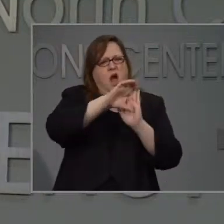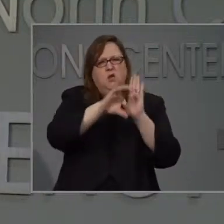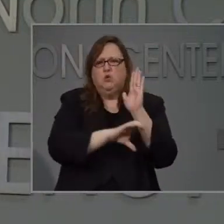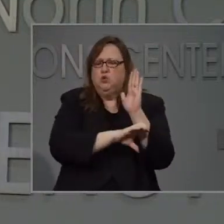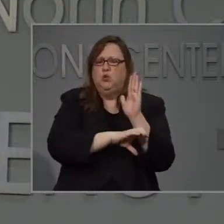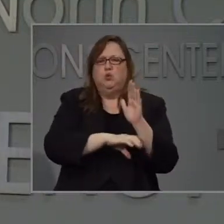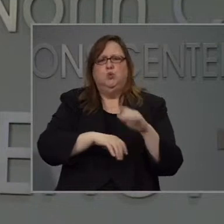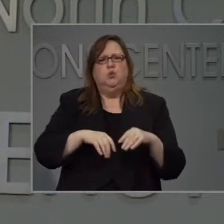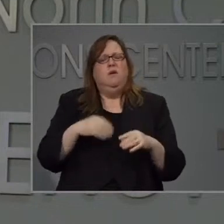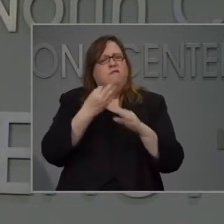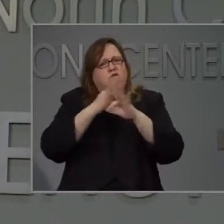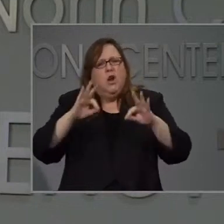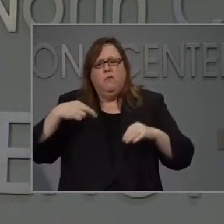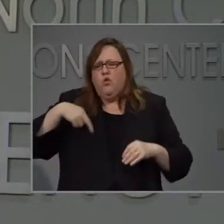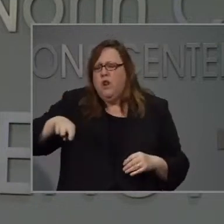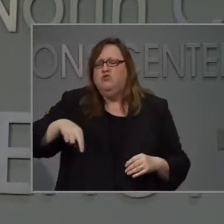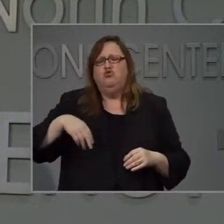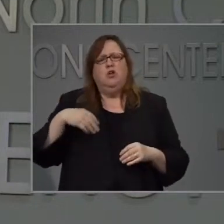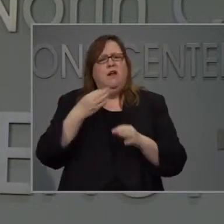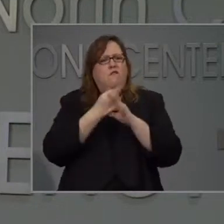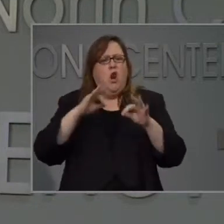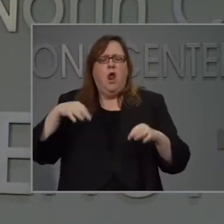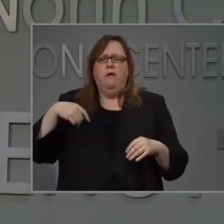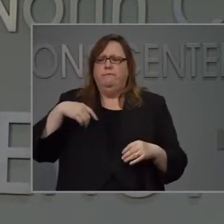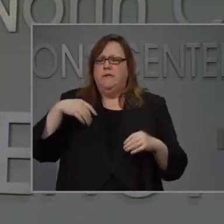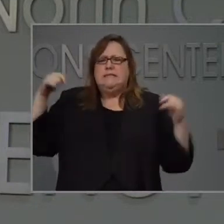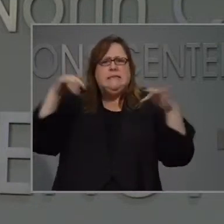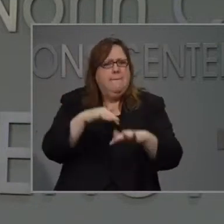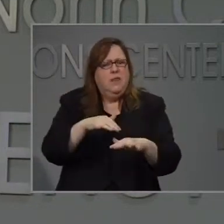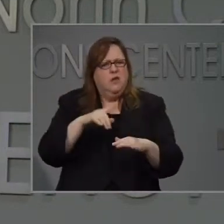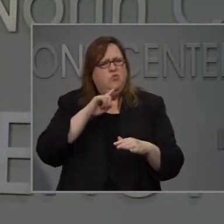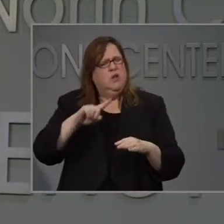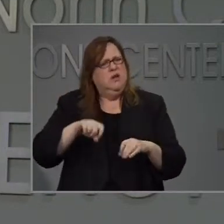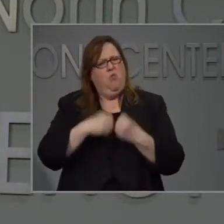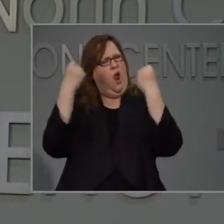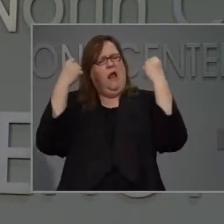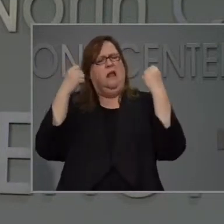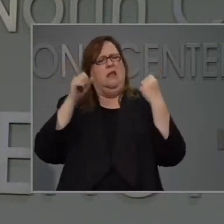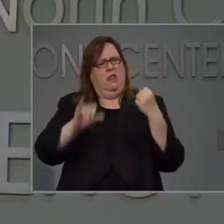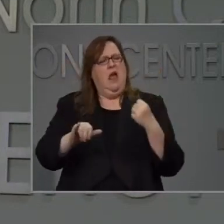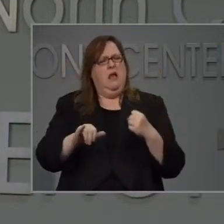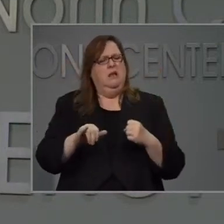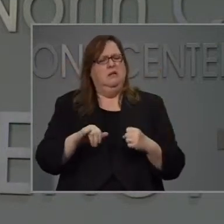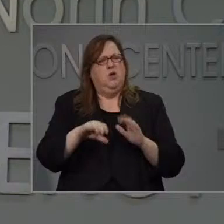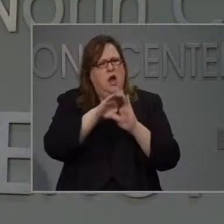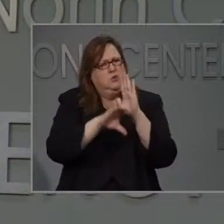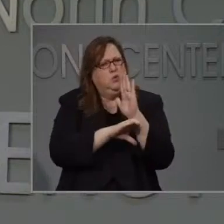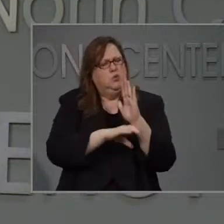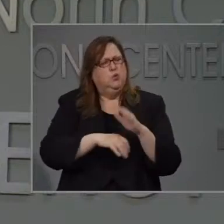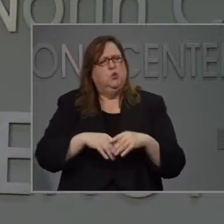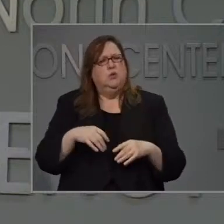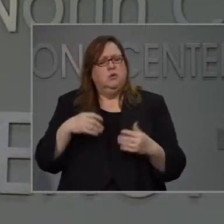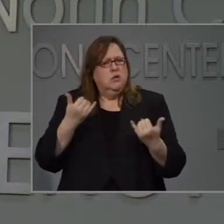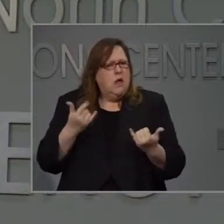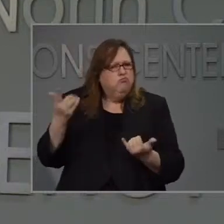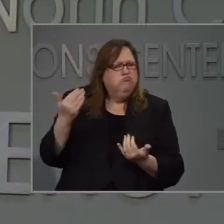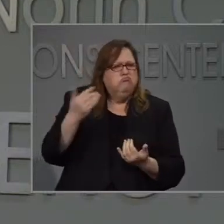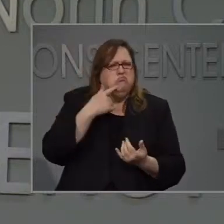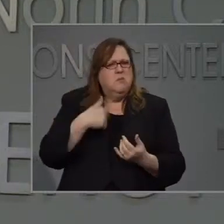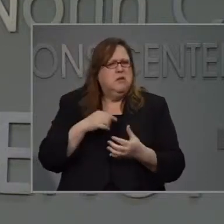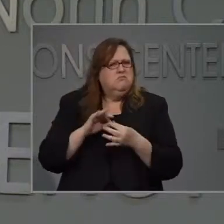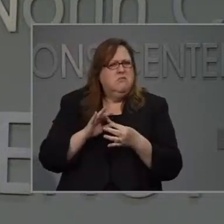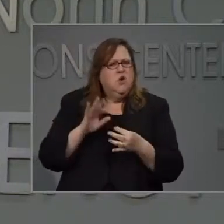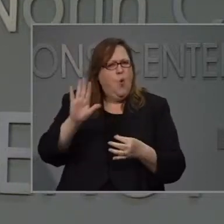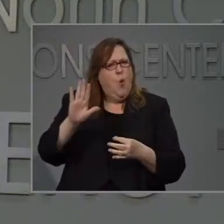freedom of religion, freedom of assembly. Could you just discuss about why you believe the order that